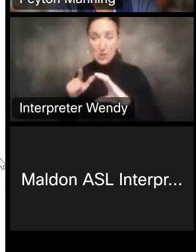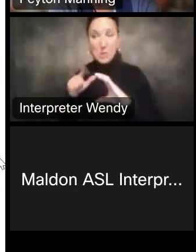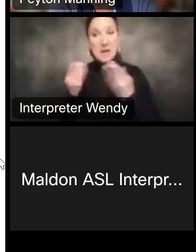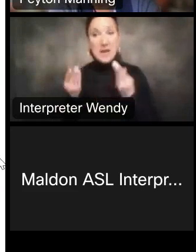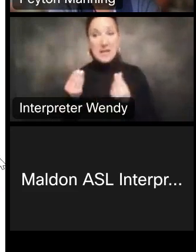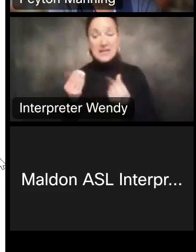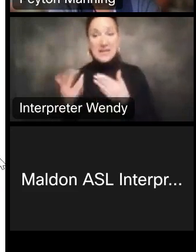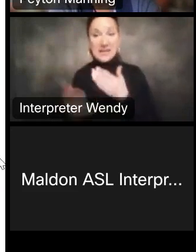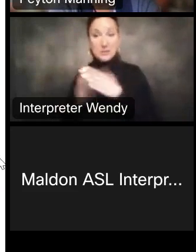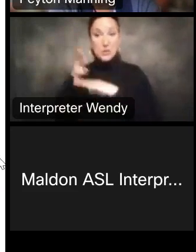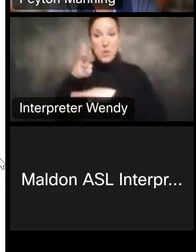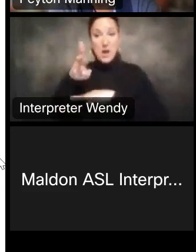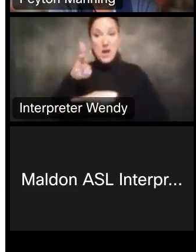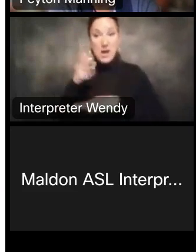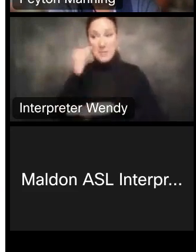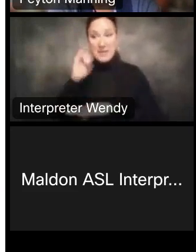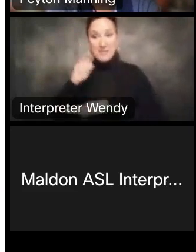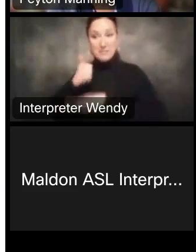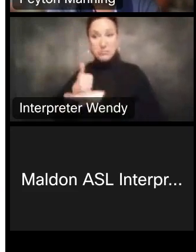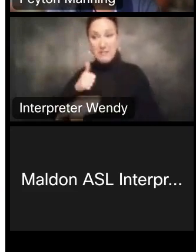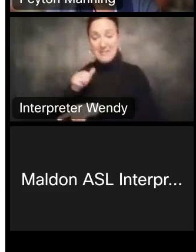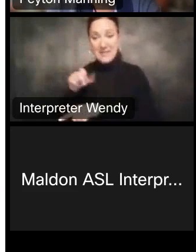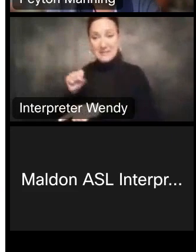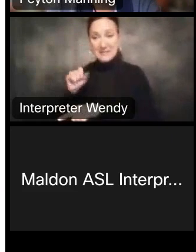goes through the PNC Bank site. Is this being considered?